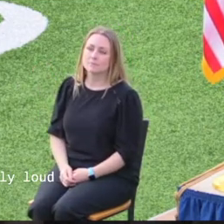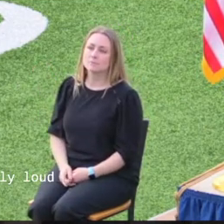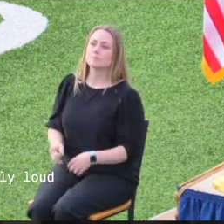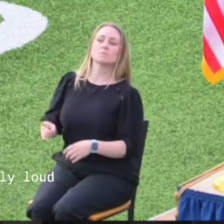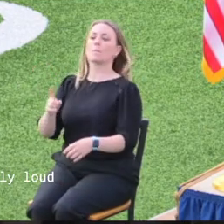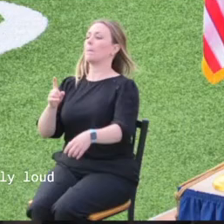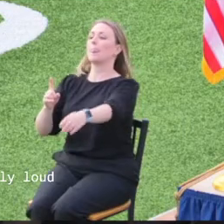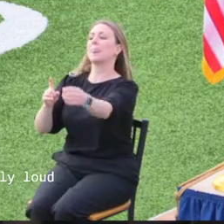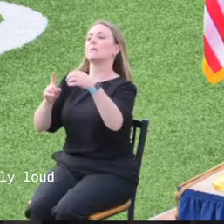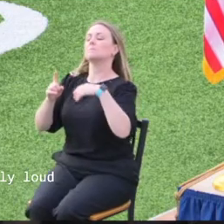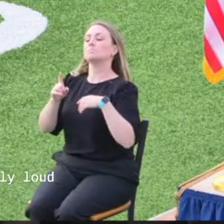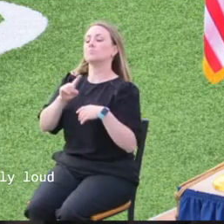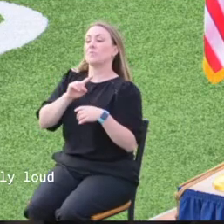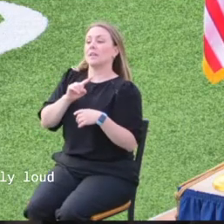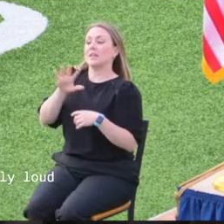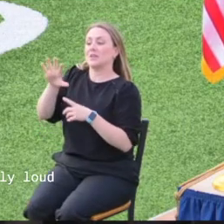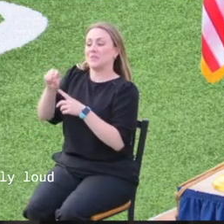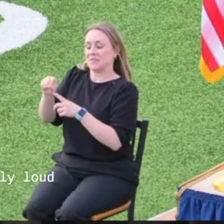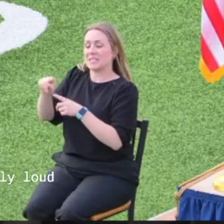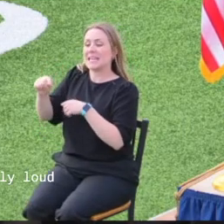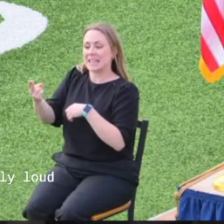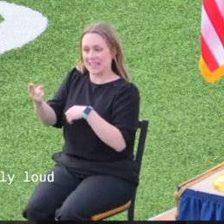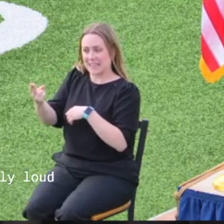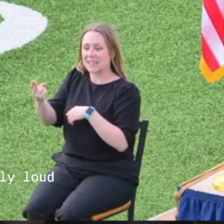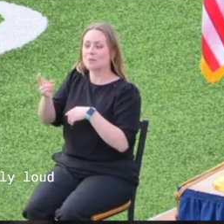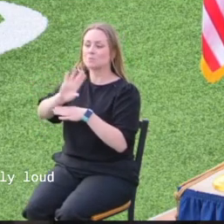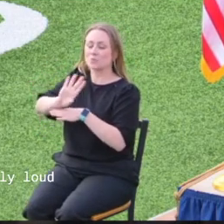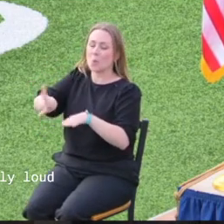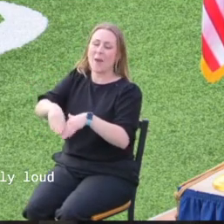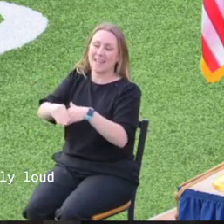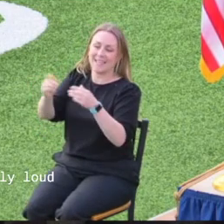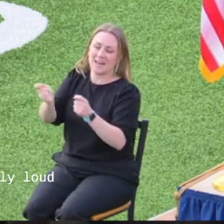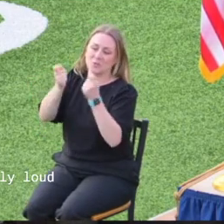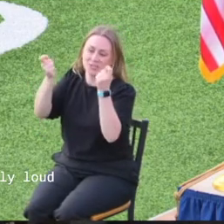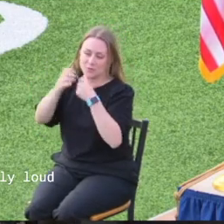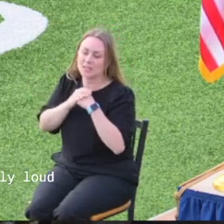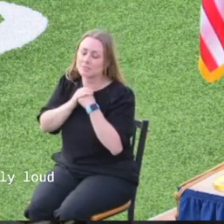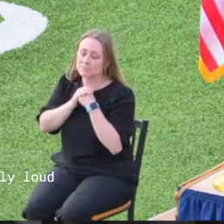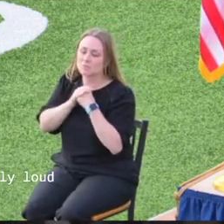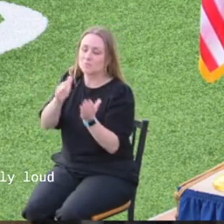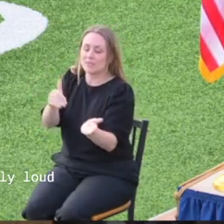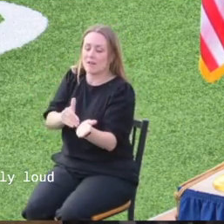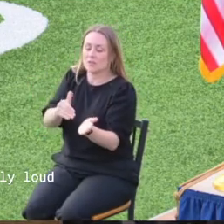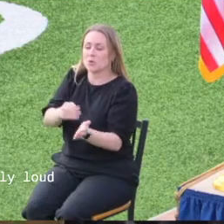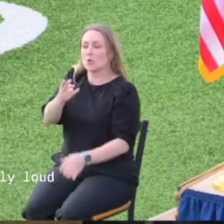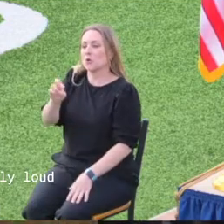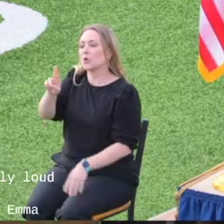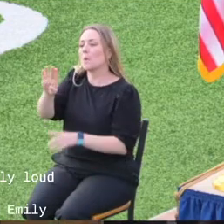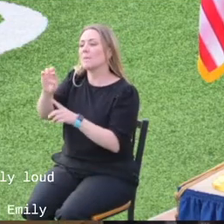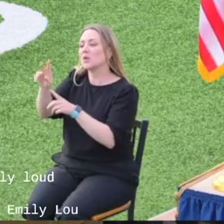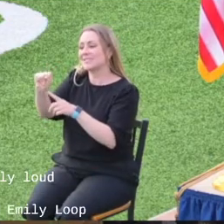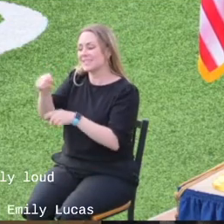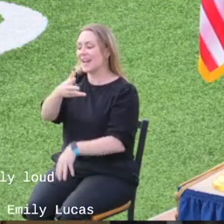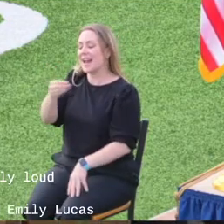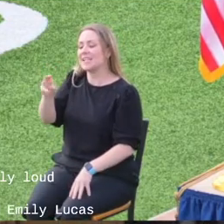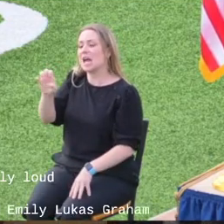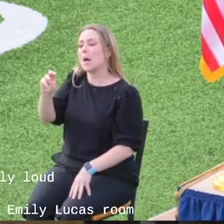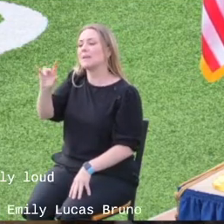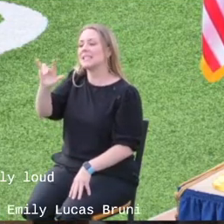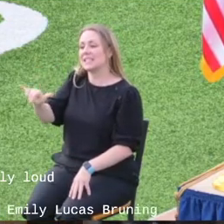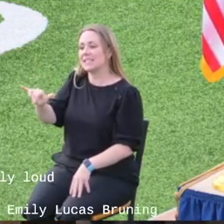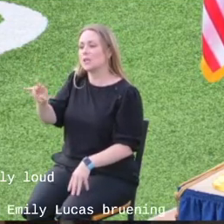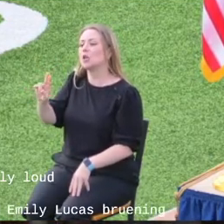On the occasion of their 50th wedding anniversary, Dr. Herbert and Emily Lucas